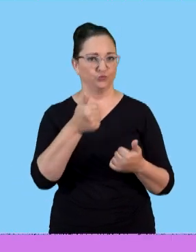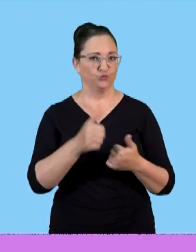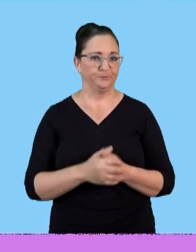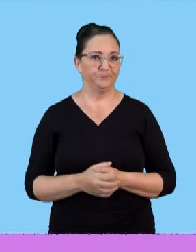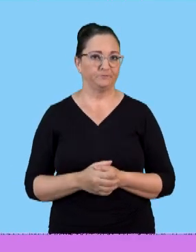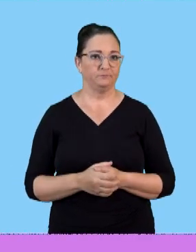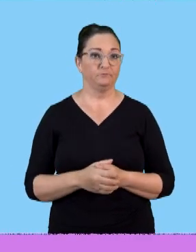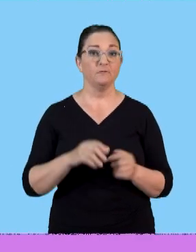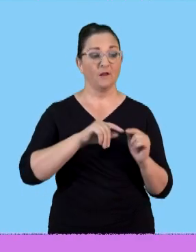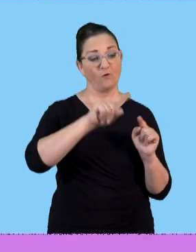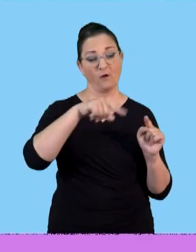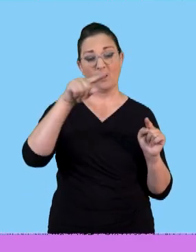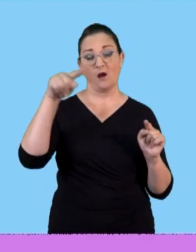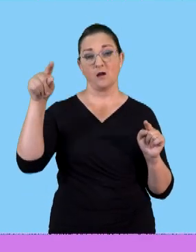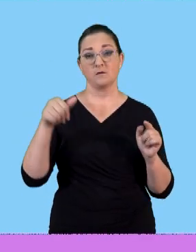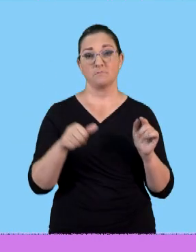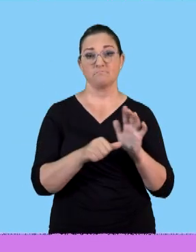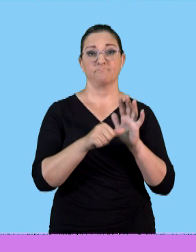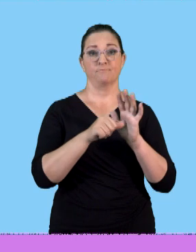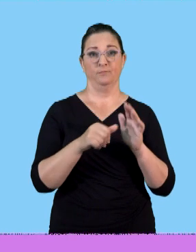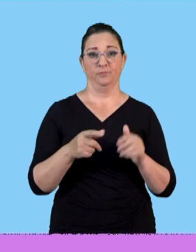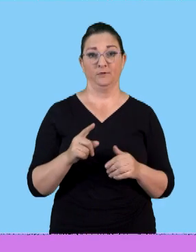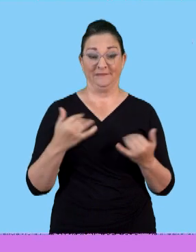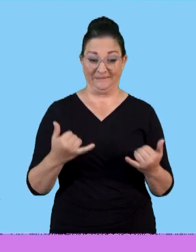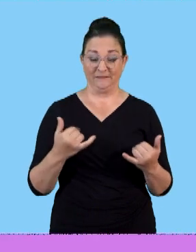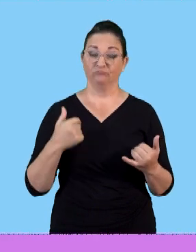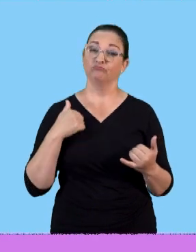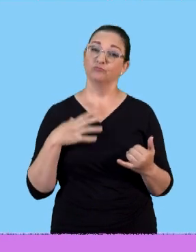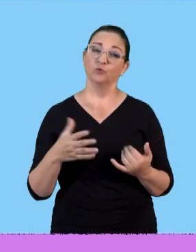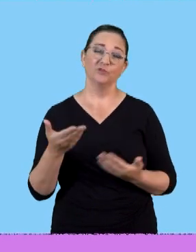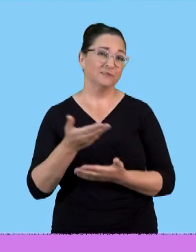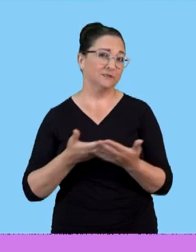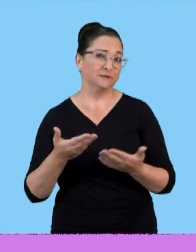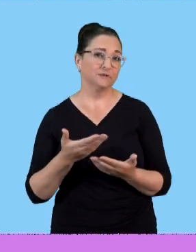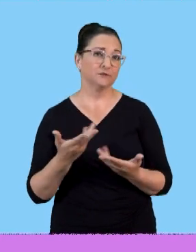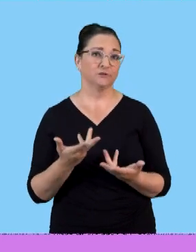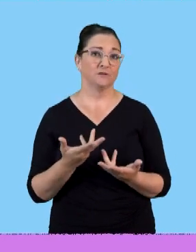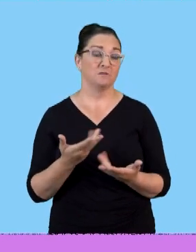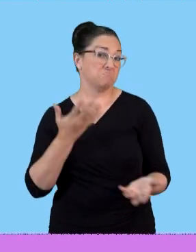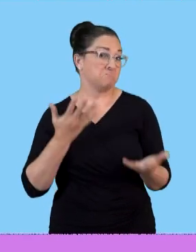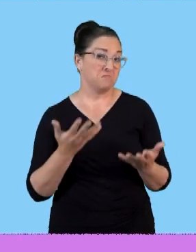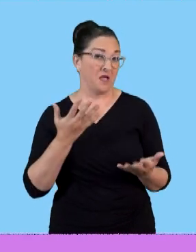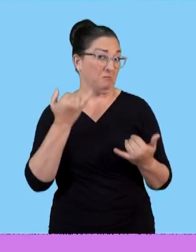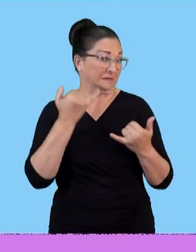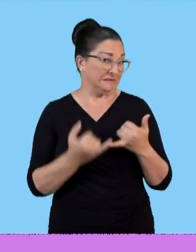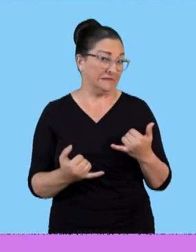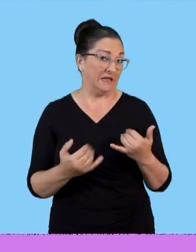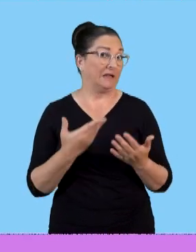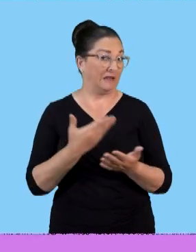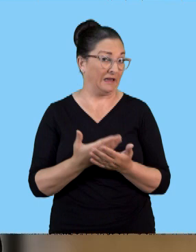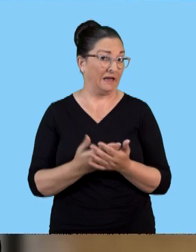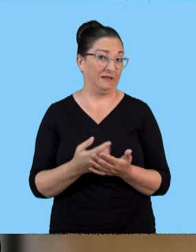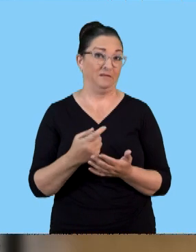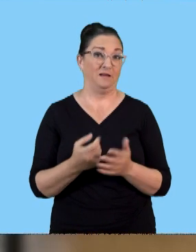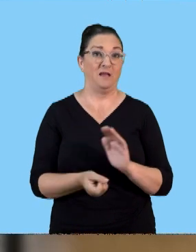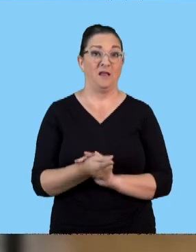that's the important part of our elevation maps. Now, I would like to share with you some common errors that you must